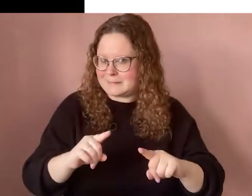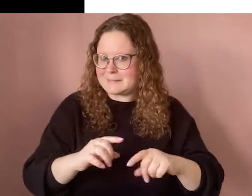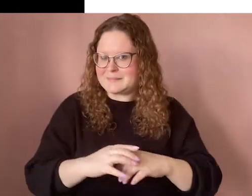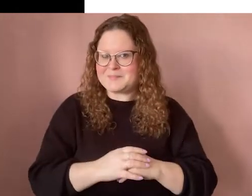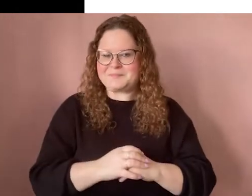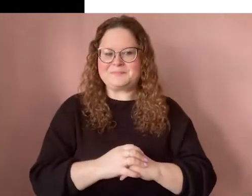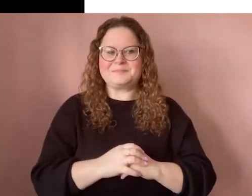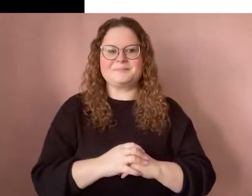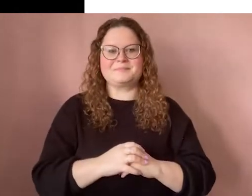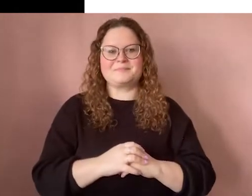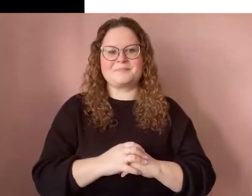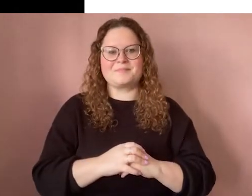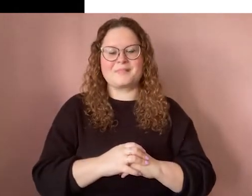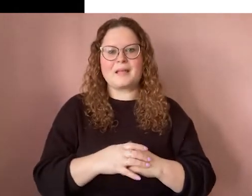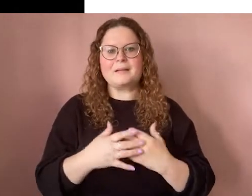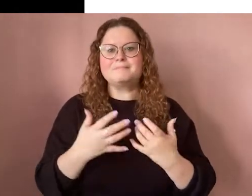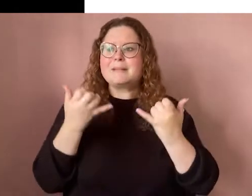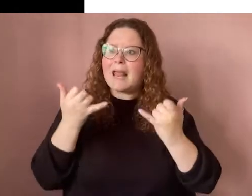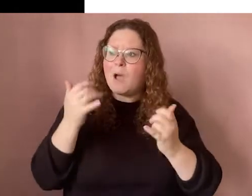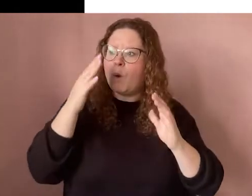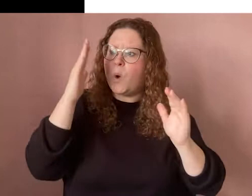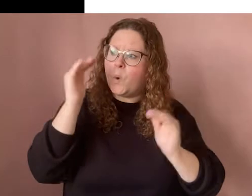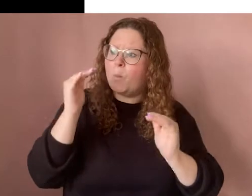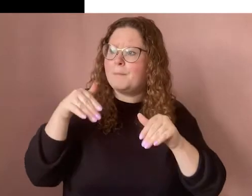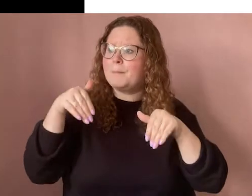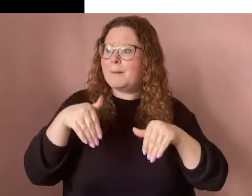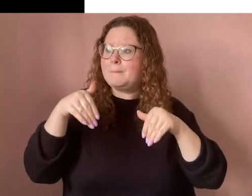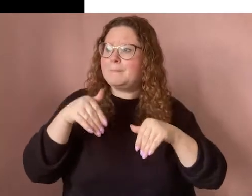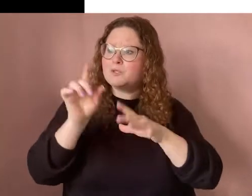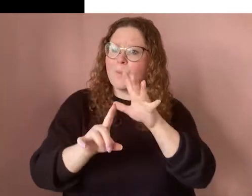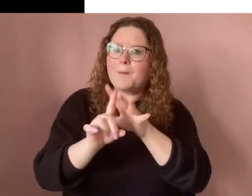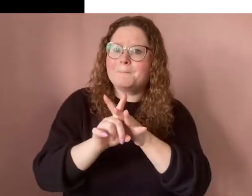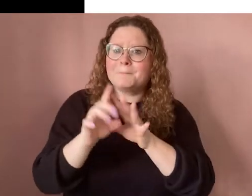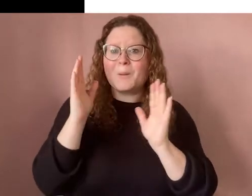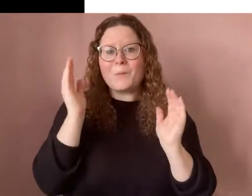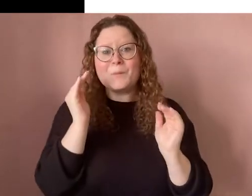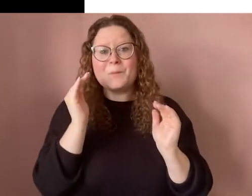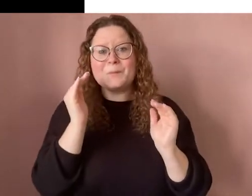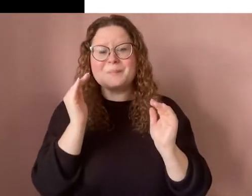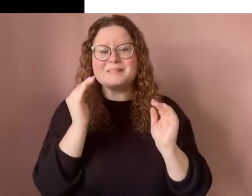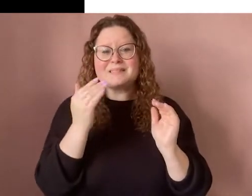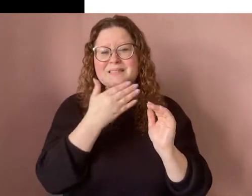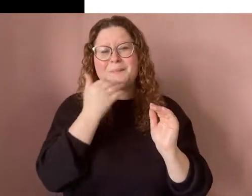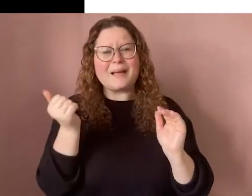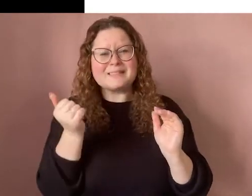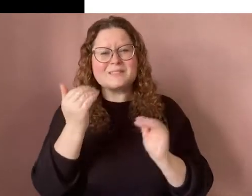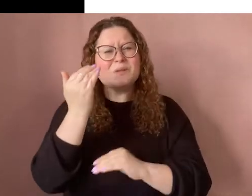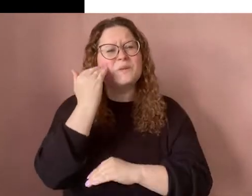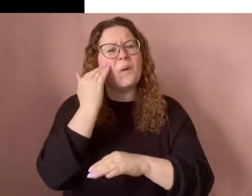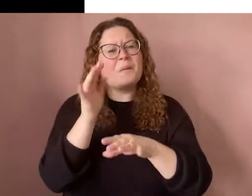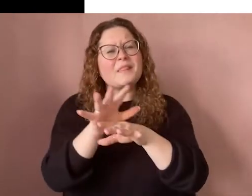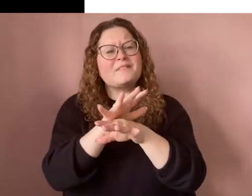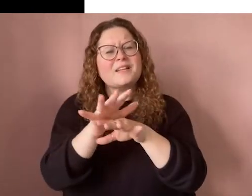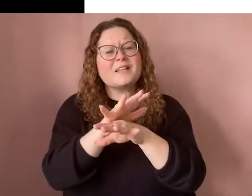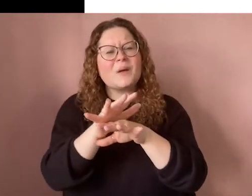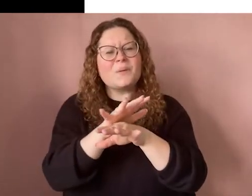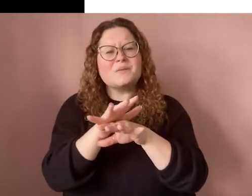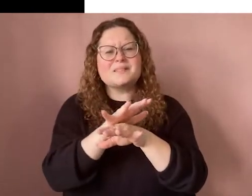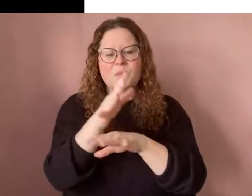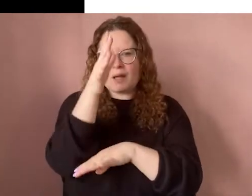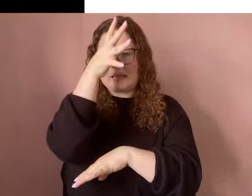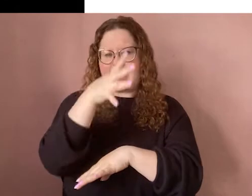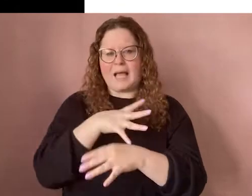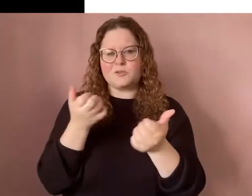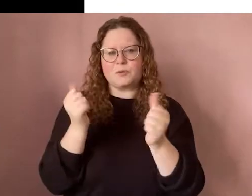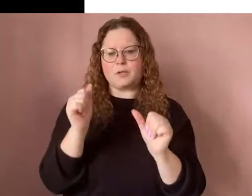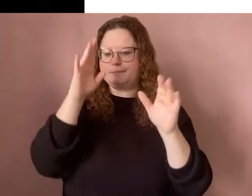We're all hoping the poodle shows up now. You do know that, Bill. It's going to be the best outtake. You know all these videos with 20 million hits where the guy's trying to do